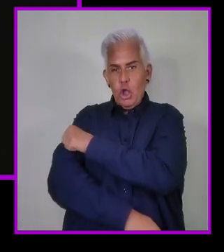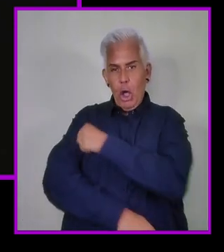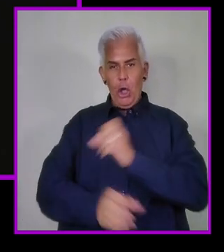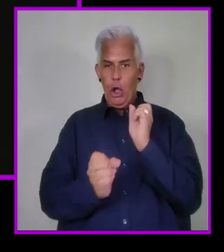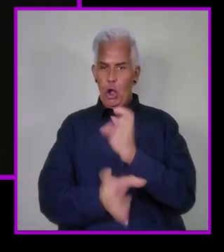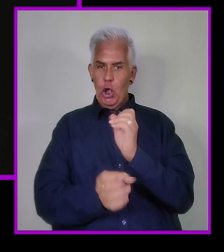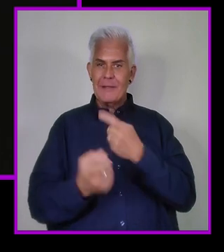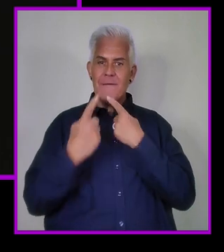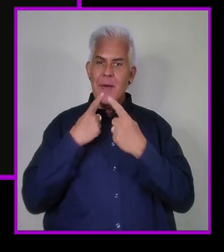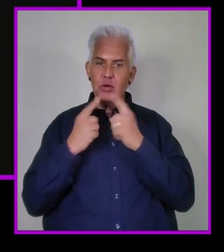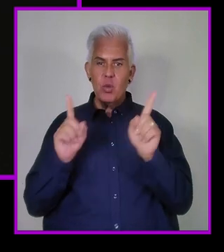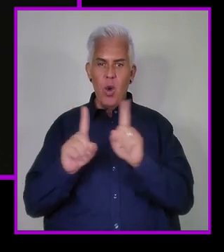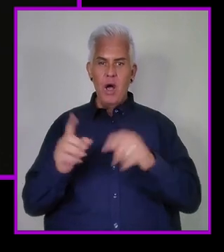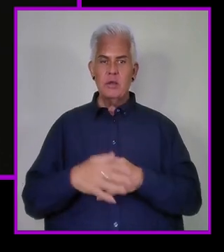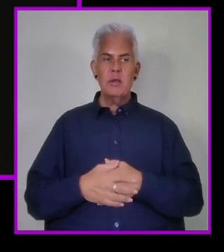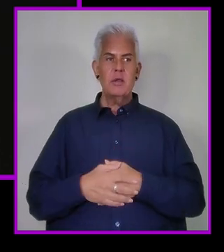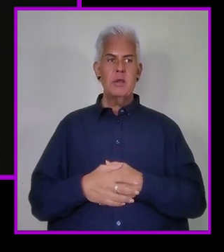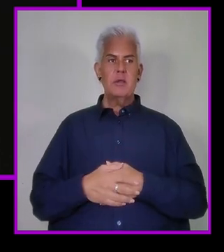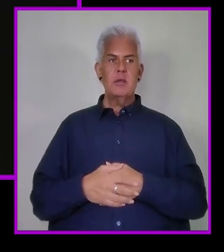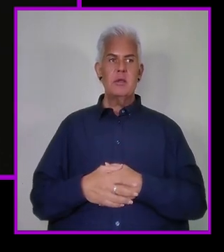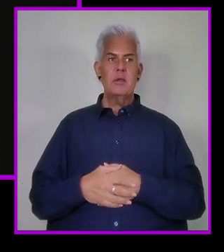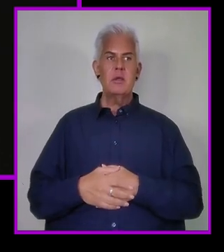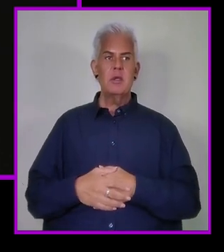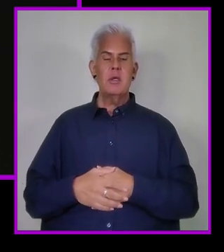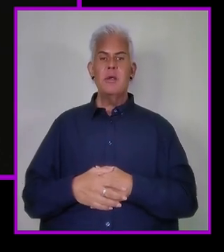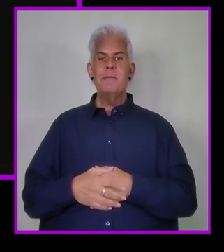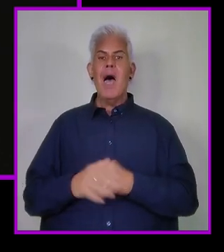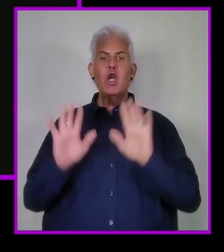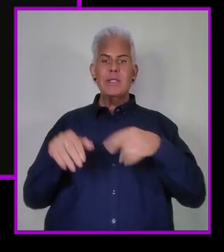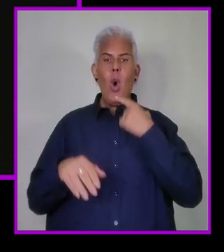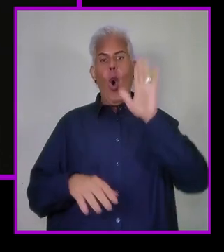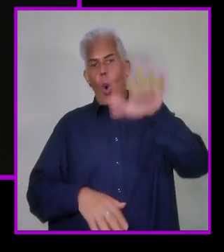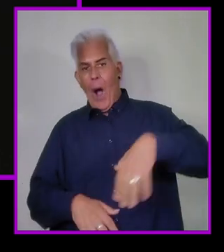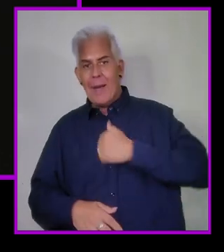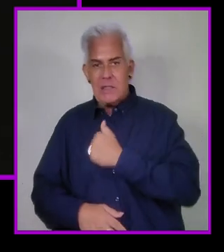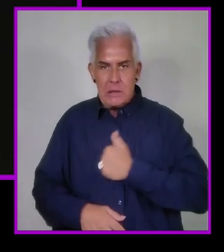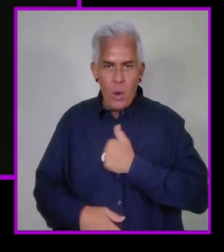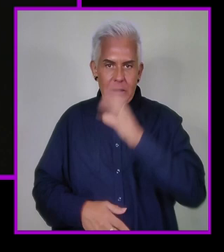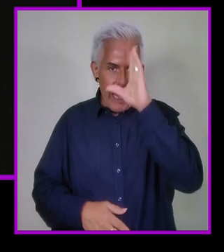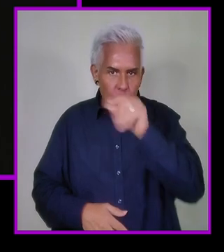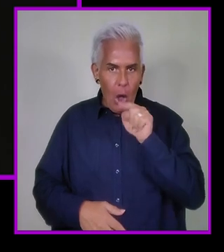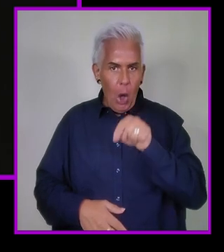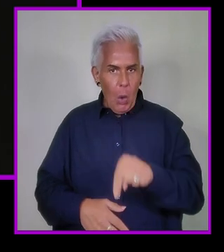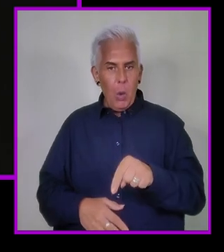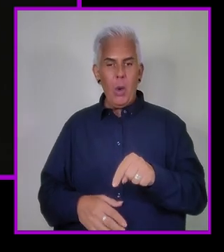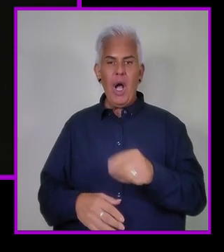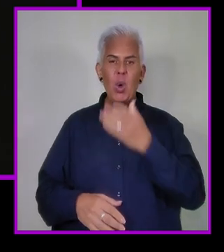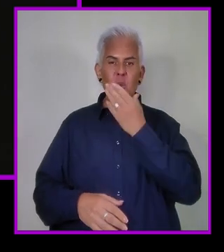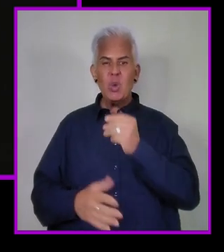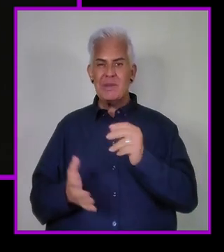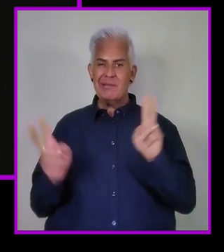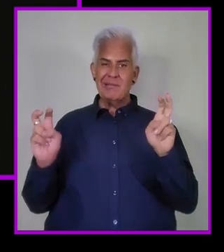information, was very, I didn't say, oh, I'm terribly sorry to tell you, you know, and used very